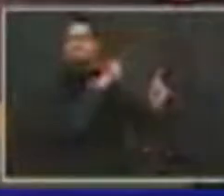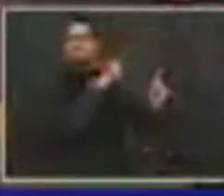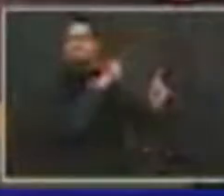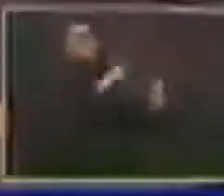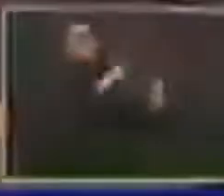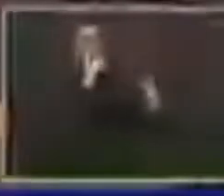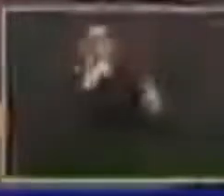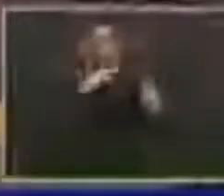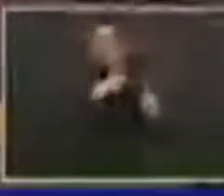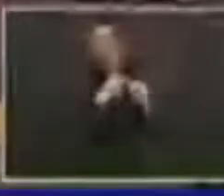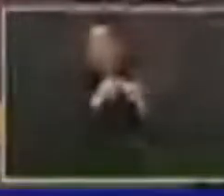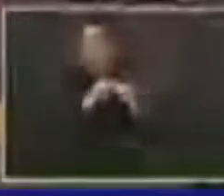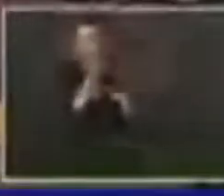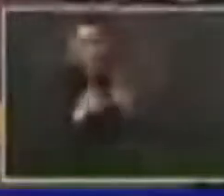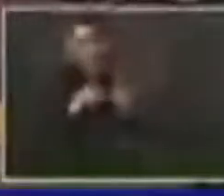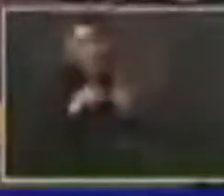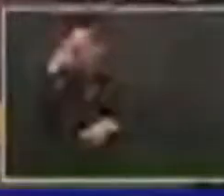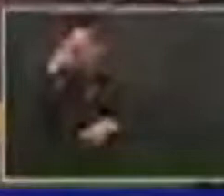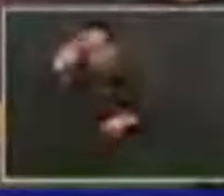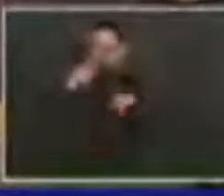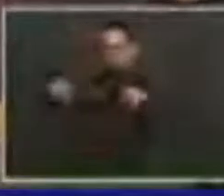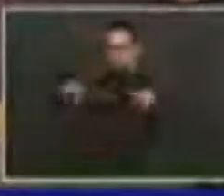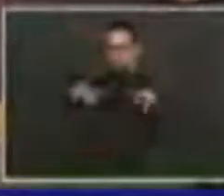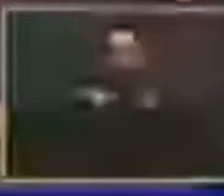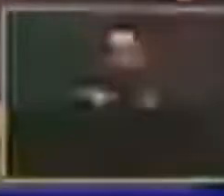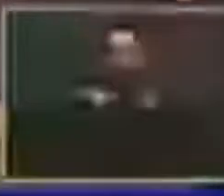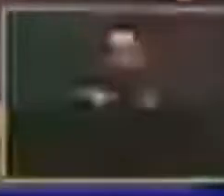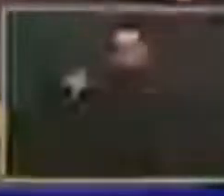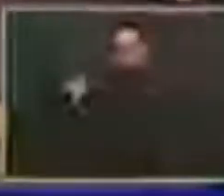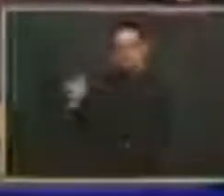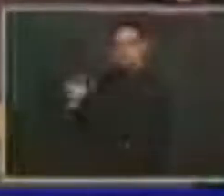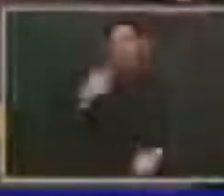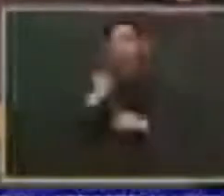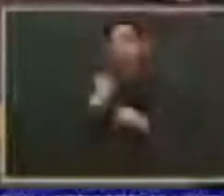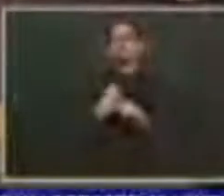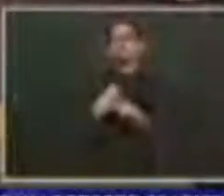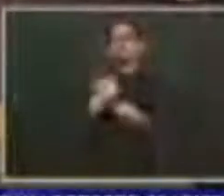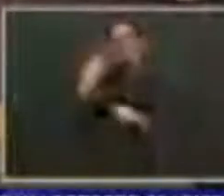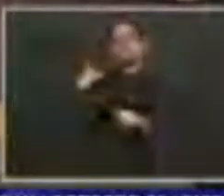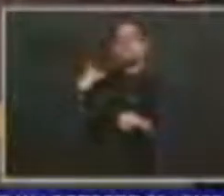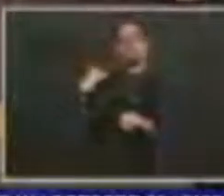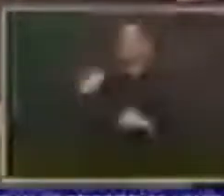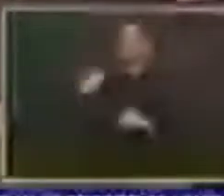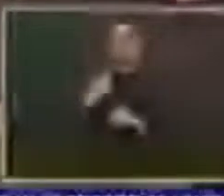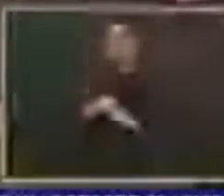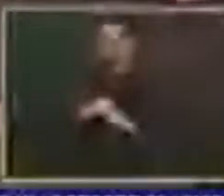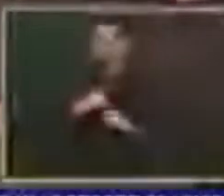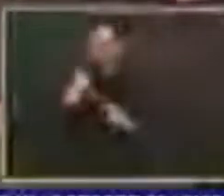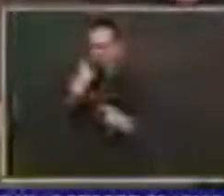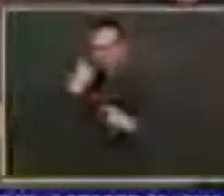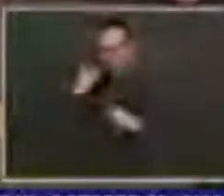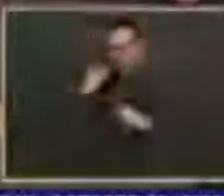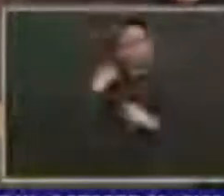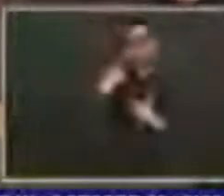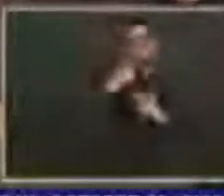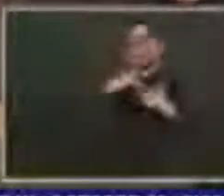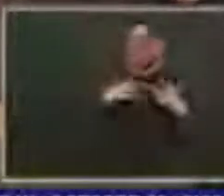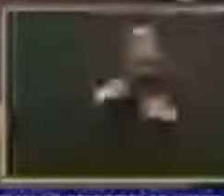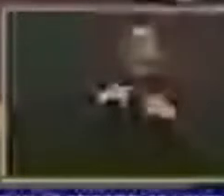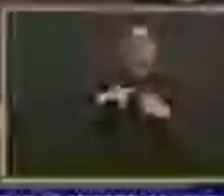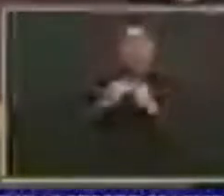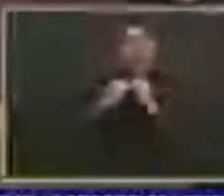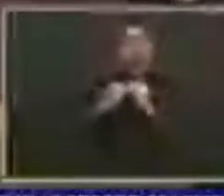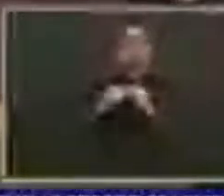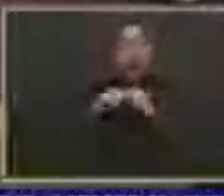and your projections? Because last year we heard you're worried about the surge. You were kind of at the end of the flu season. And so